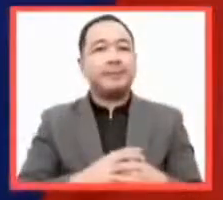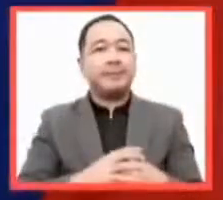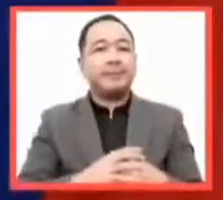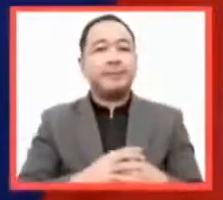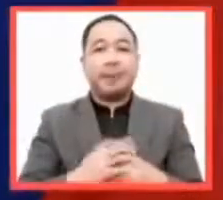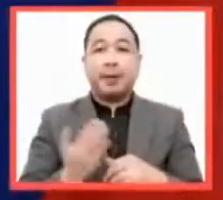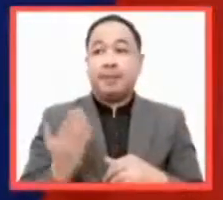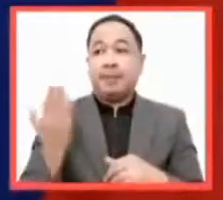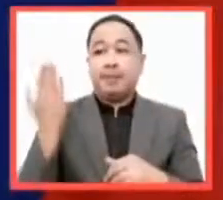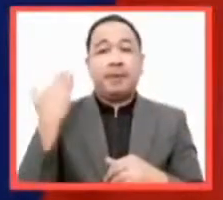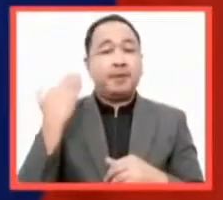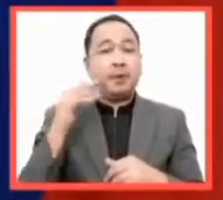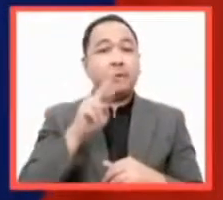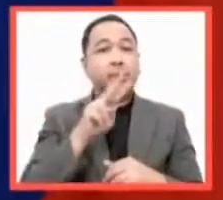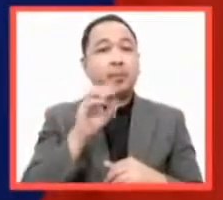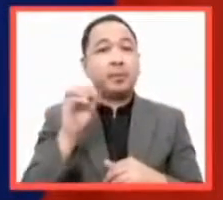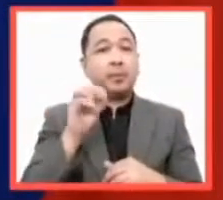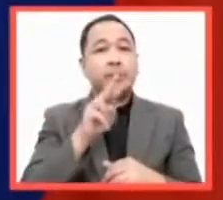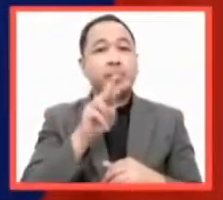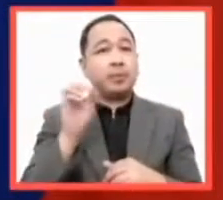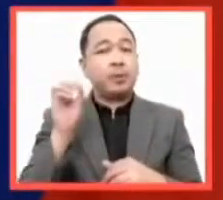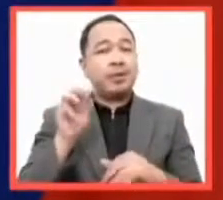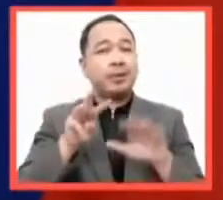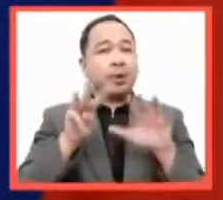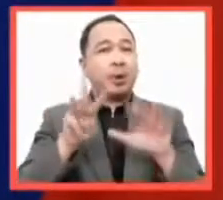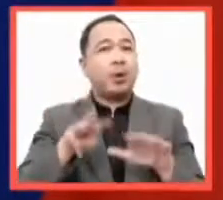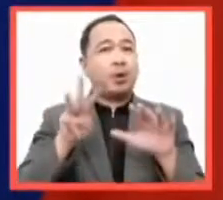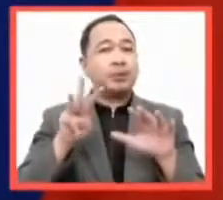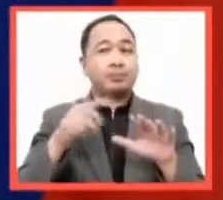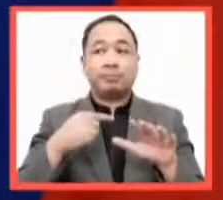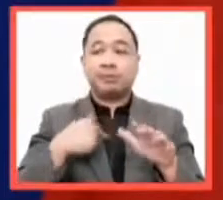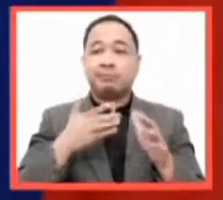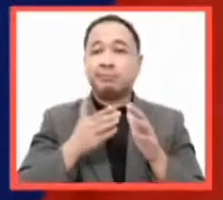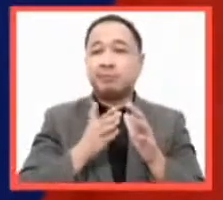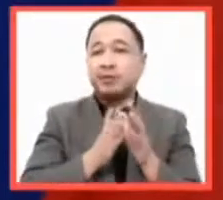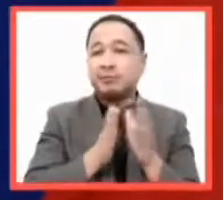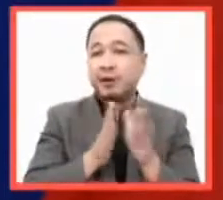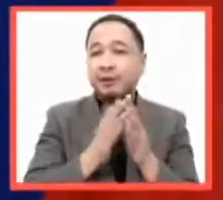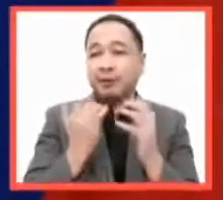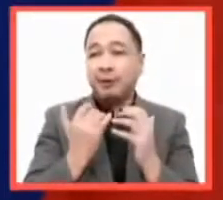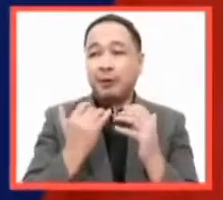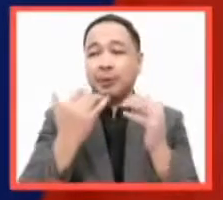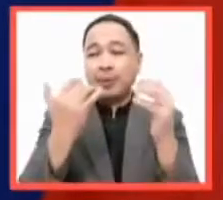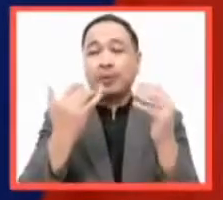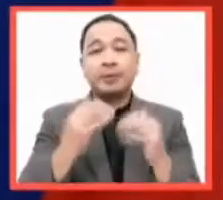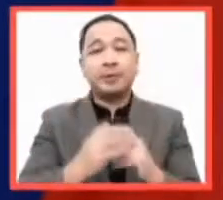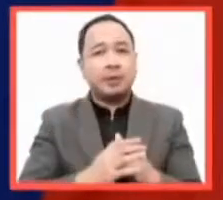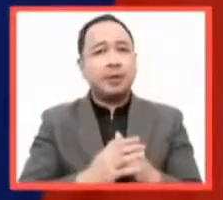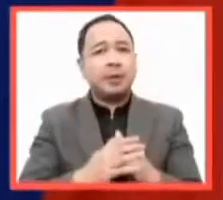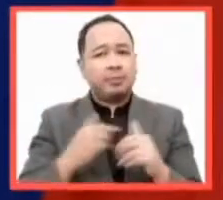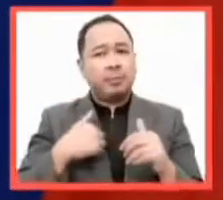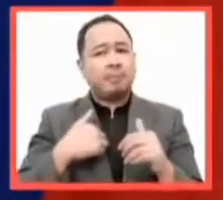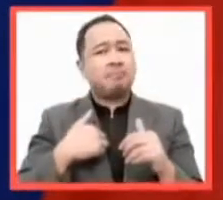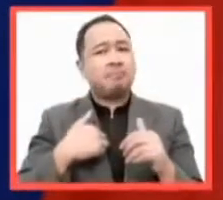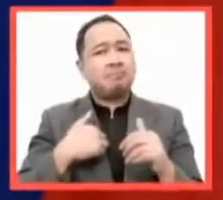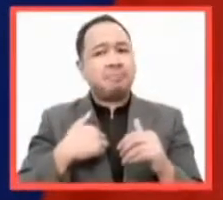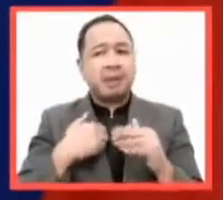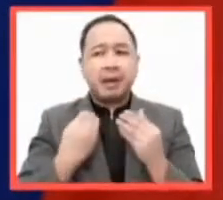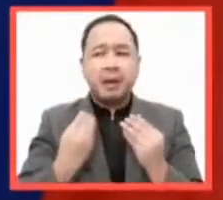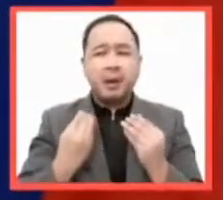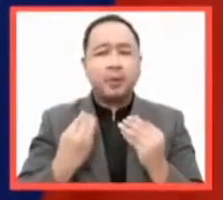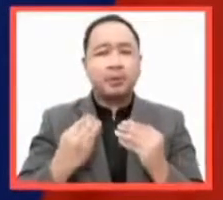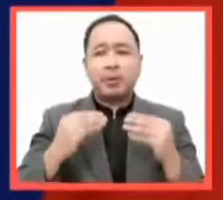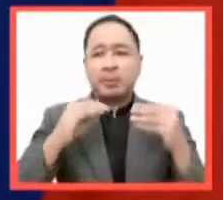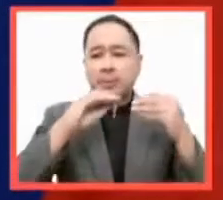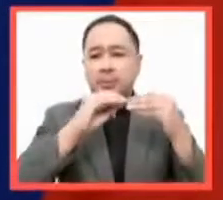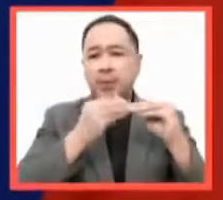When I spoke before this August body last year, I said that how we address these issues